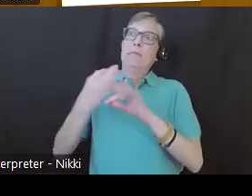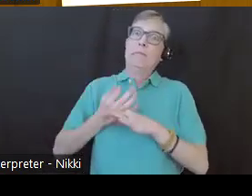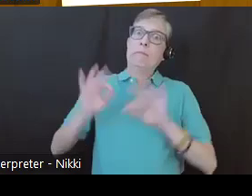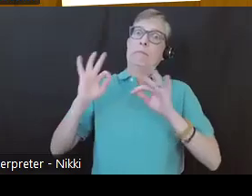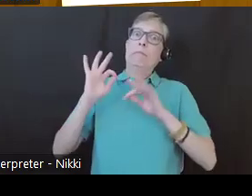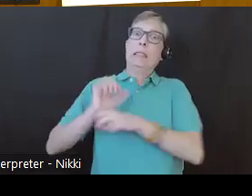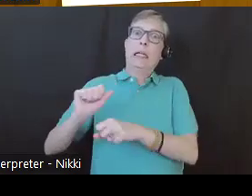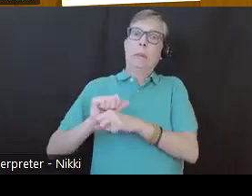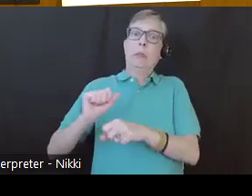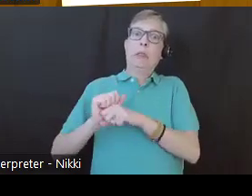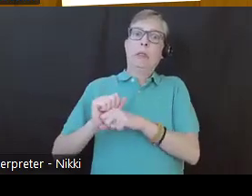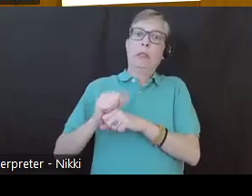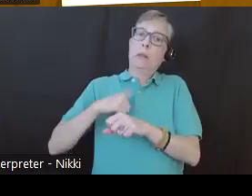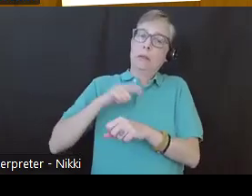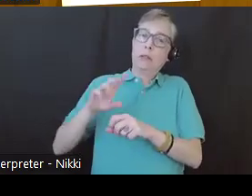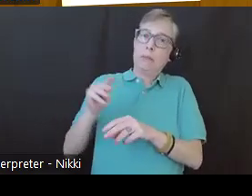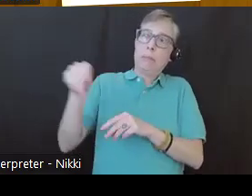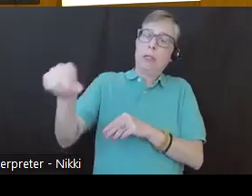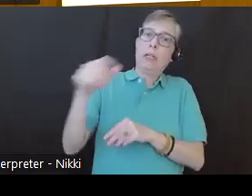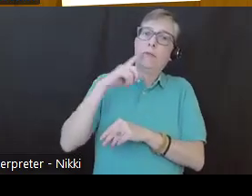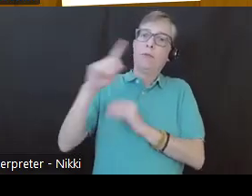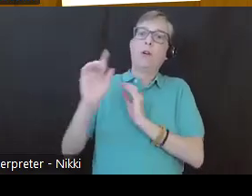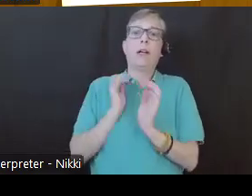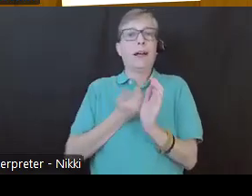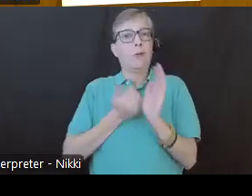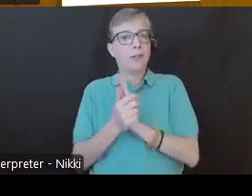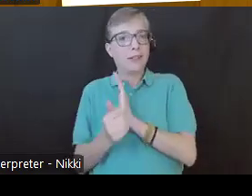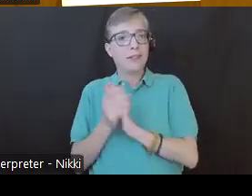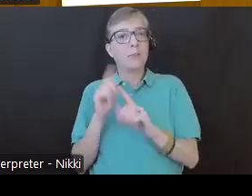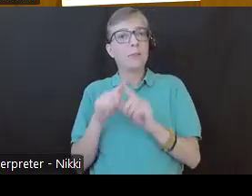we've got. But bachelor's level person that trained.